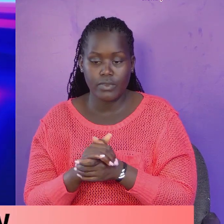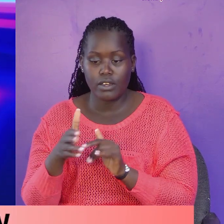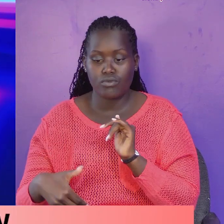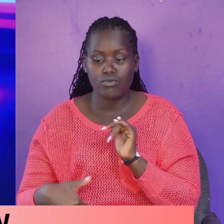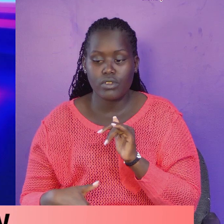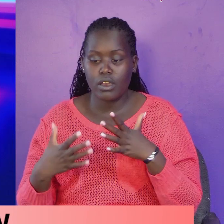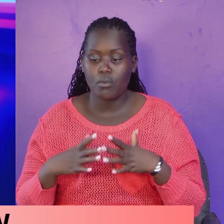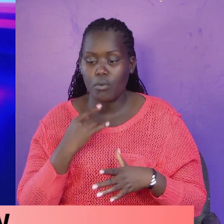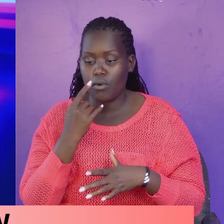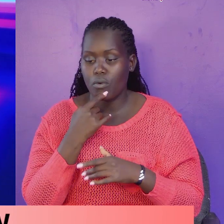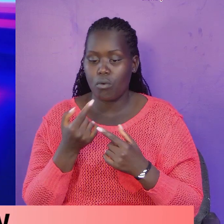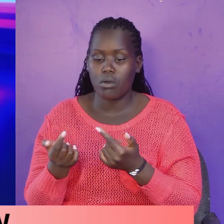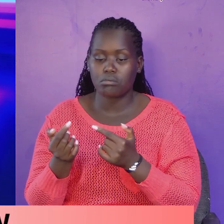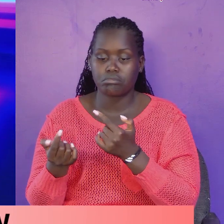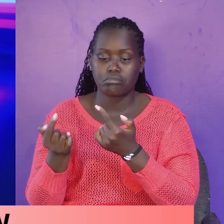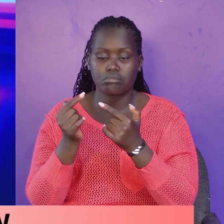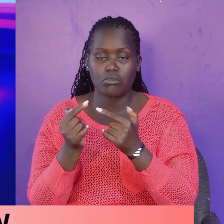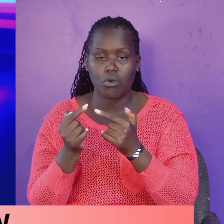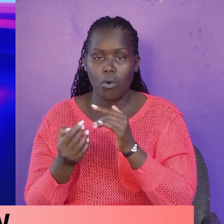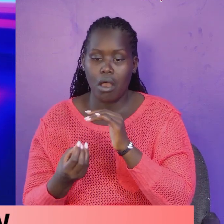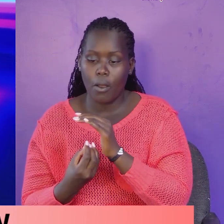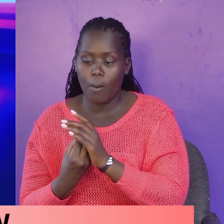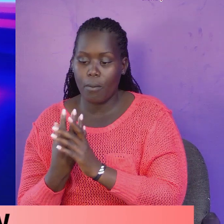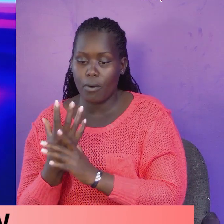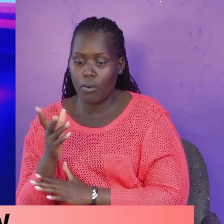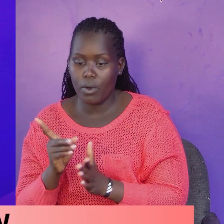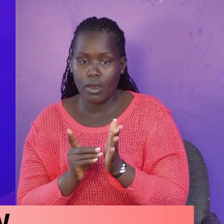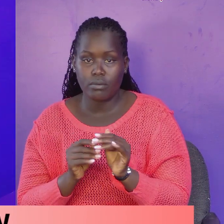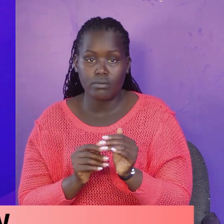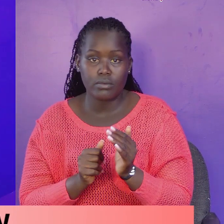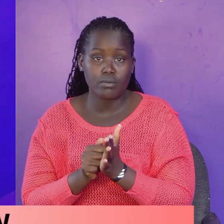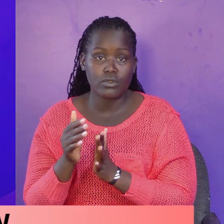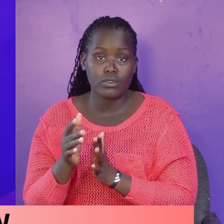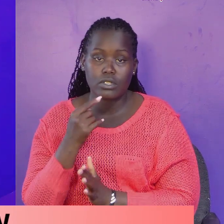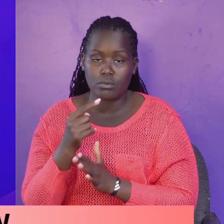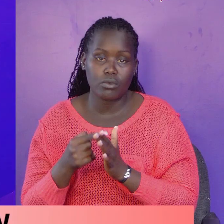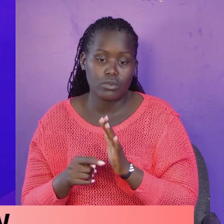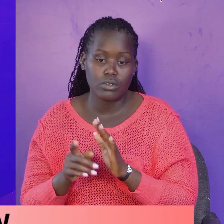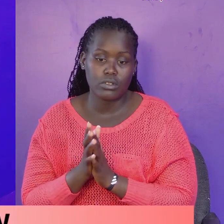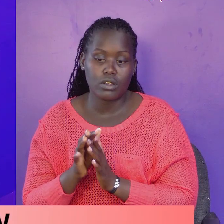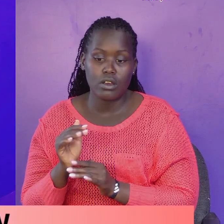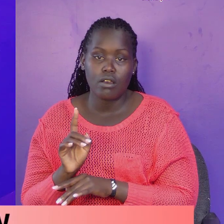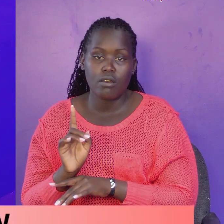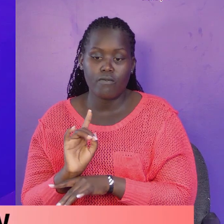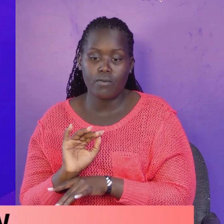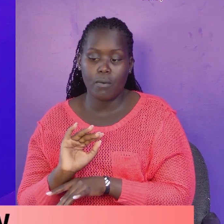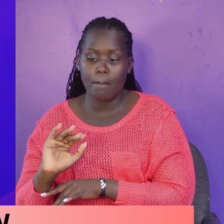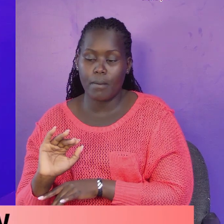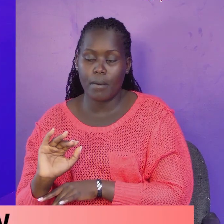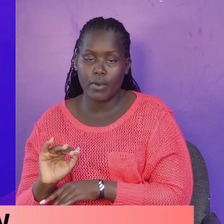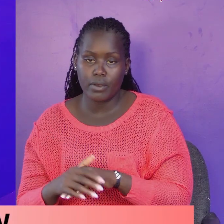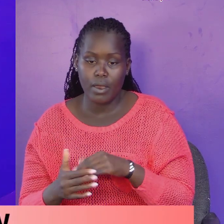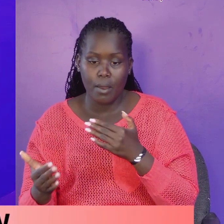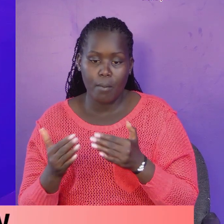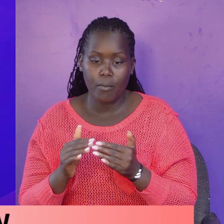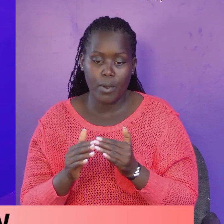youngsters who are coming up. Yeah, our director is saying there are a few minutes left, so maybe we